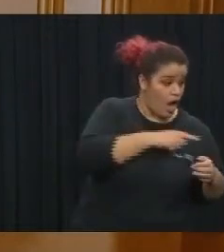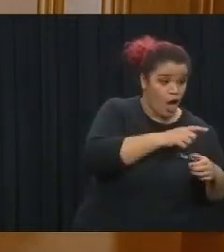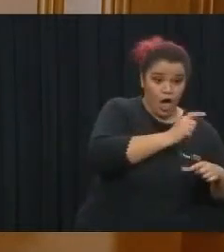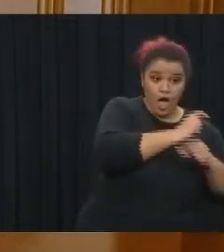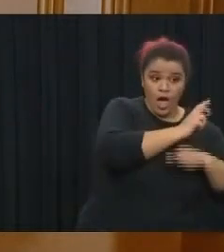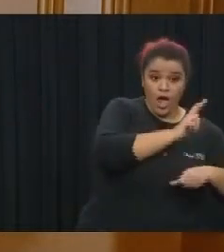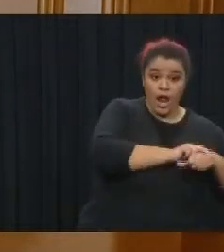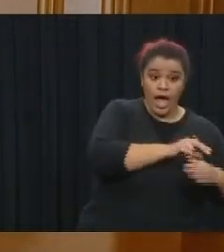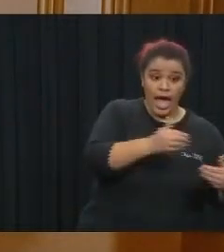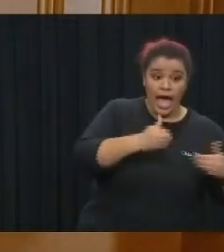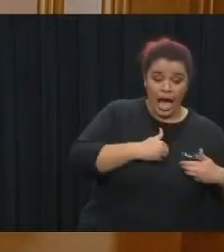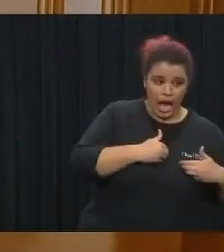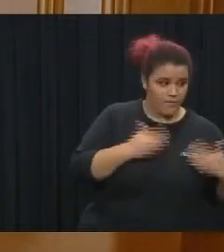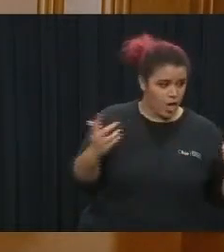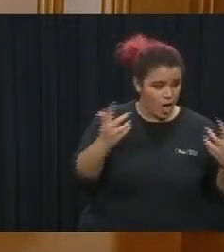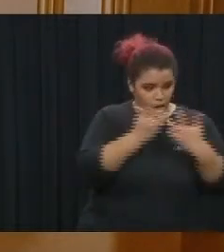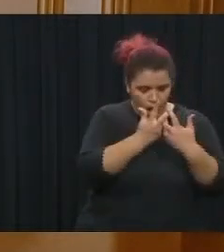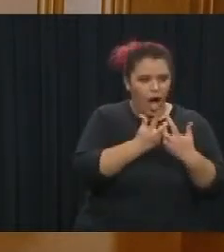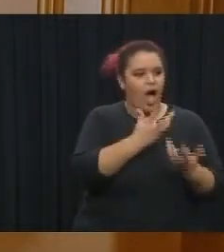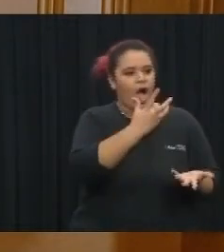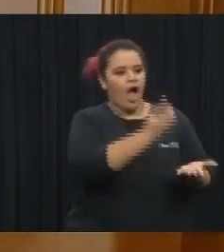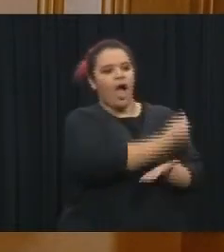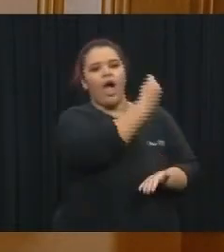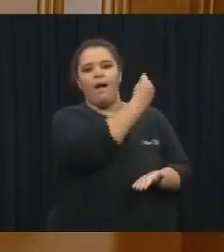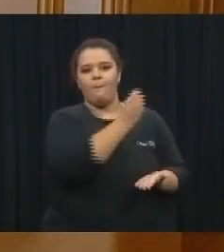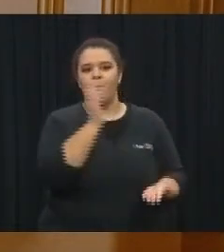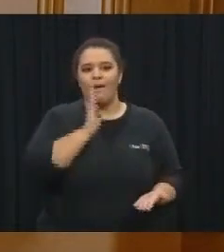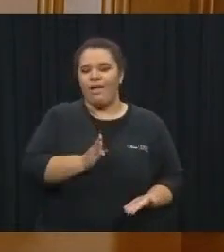will use the National Guard. Now,